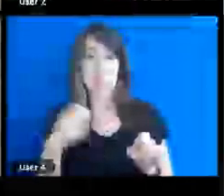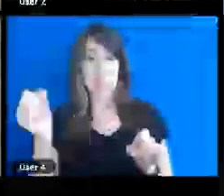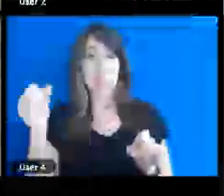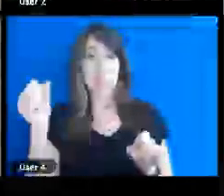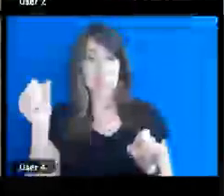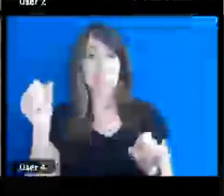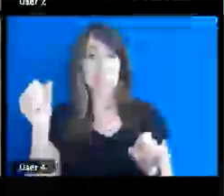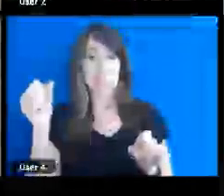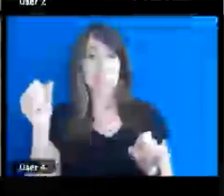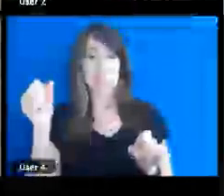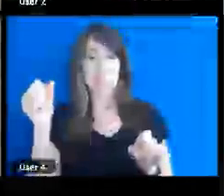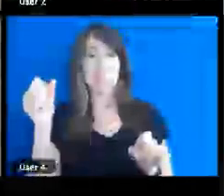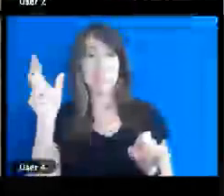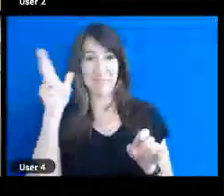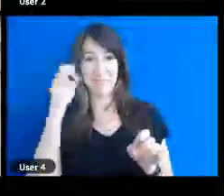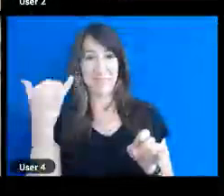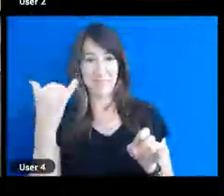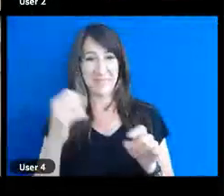Can you hear me now?